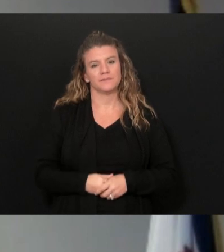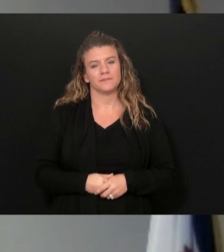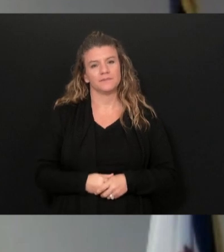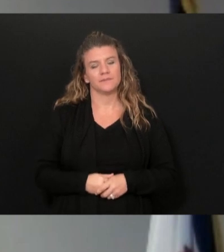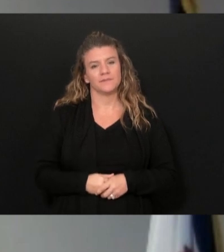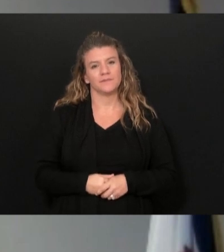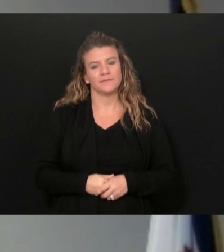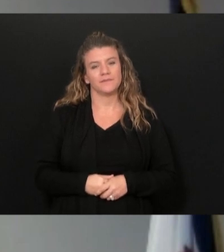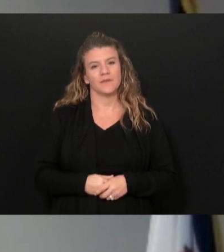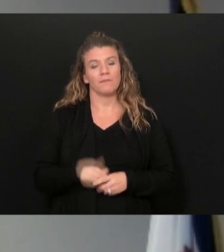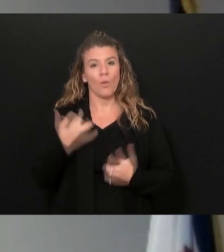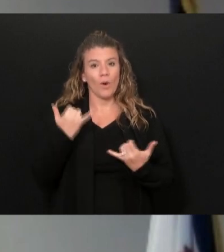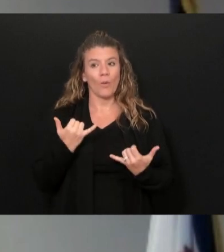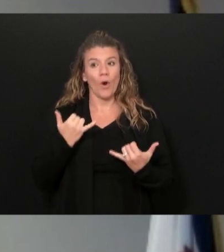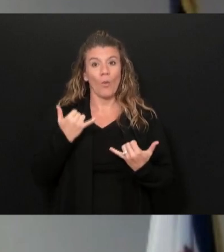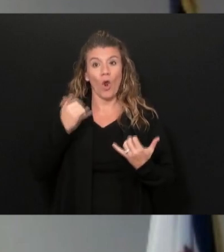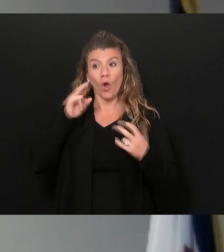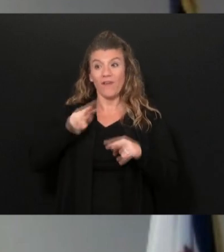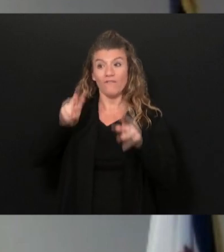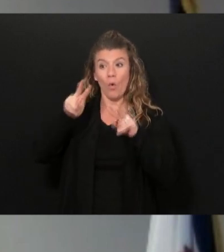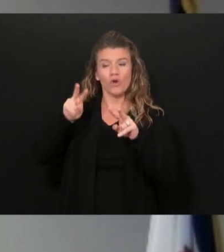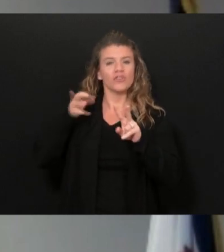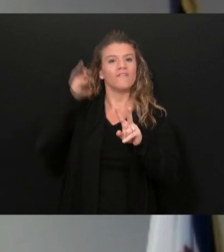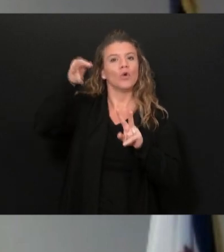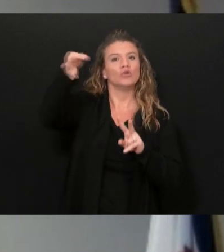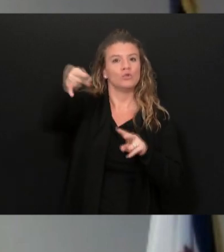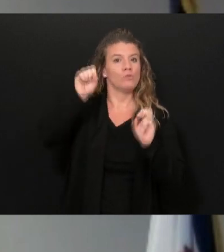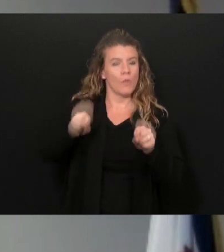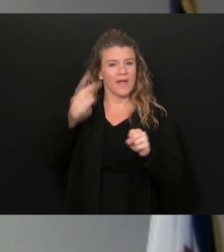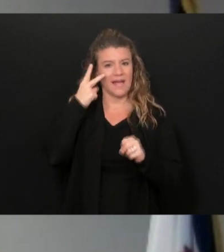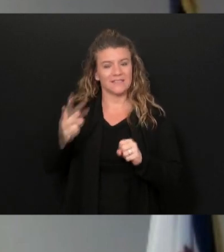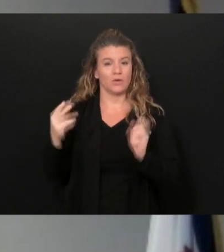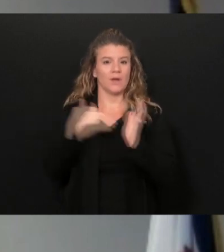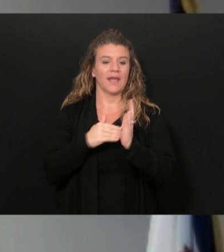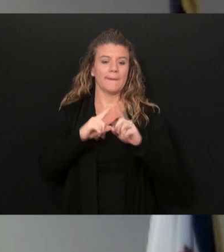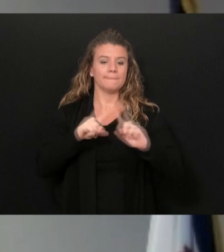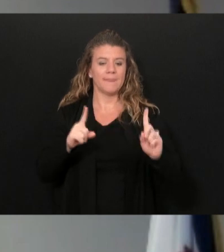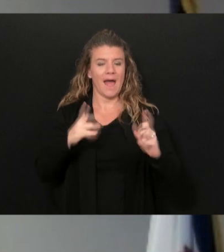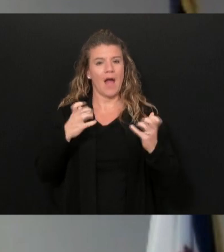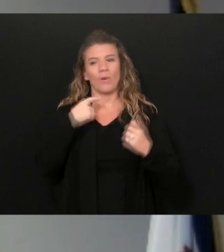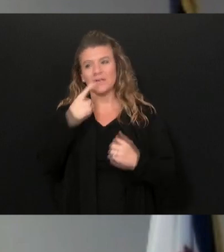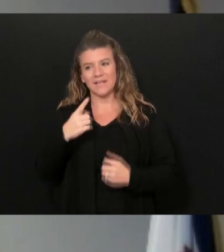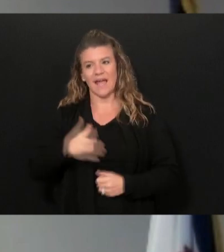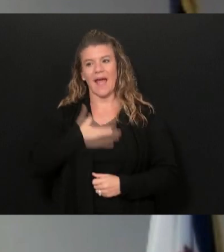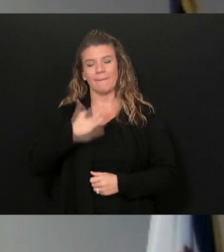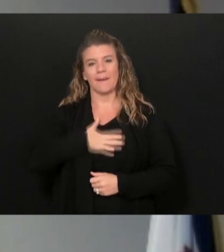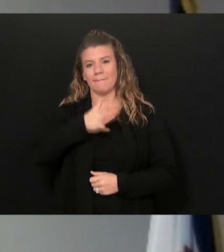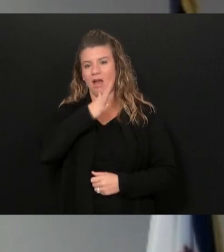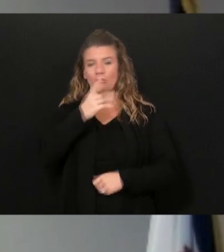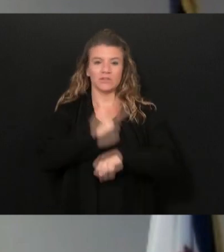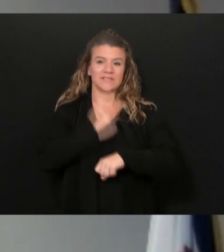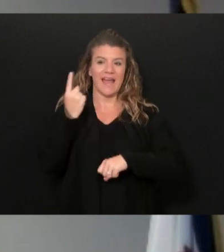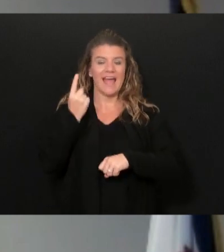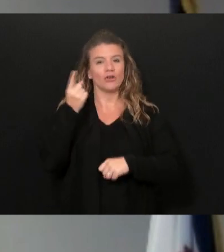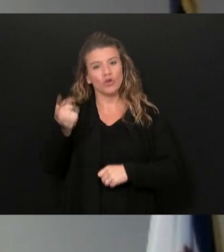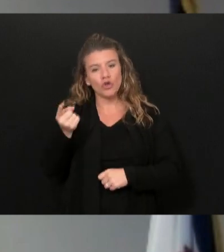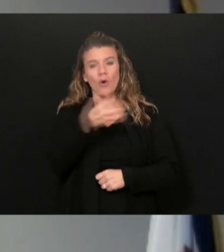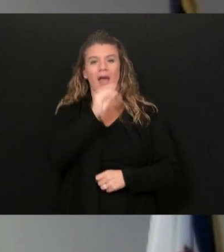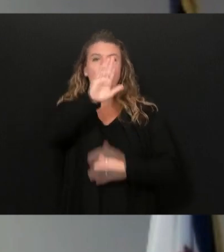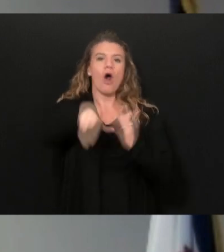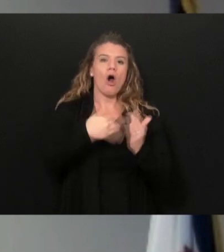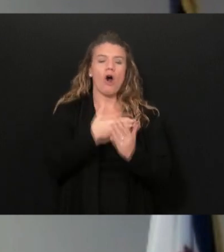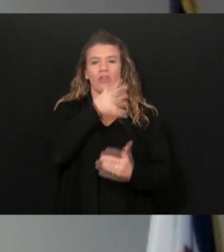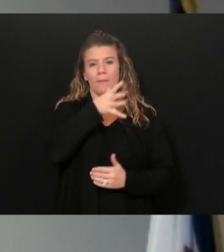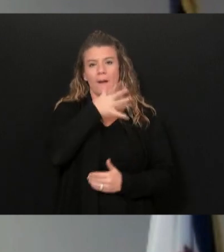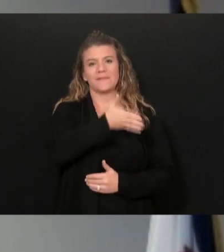we're looking forward to seeing her at some time in the future. But Happy Mother's Day to you, to all you mothers out there, and we